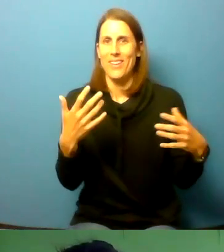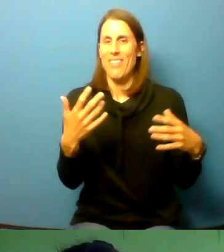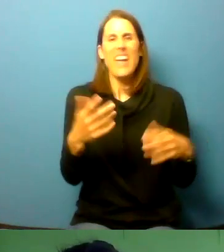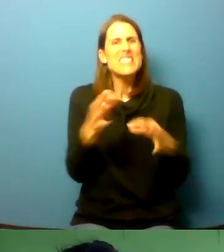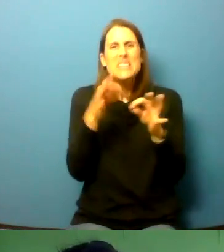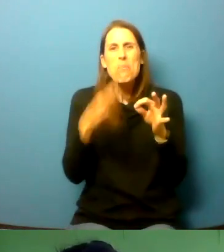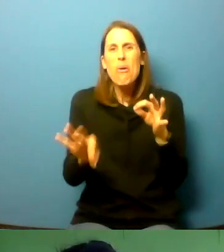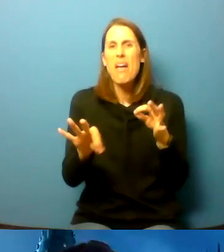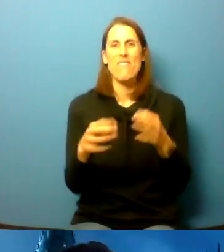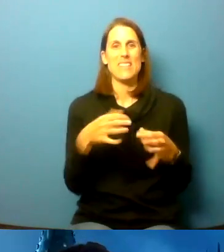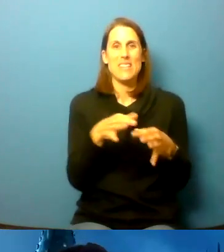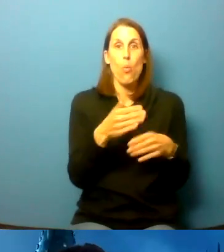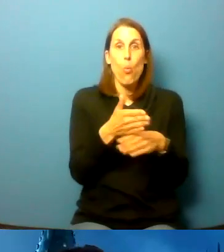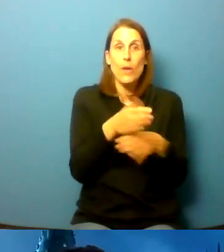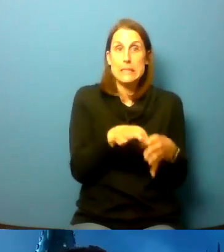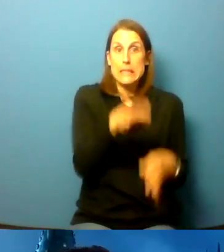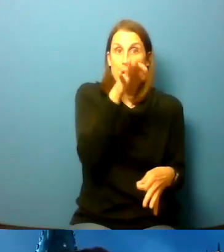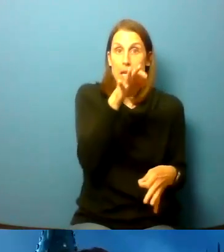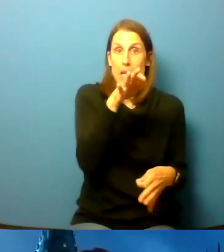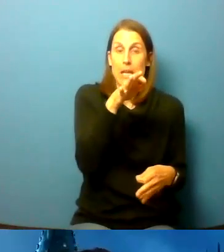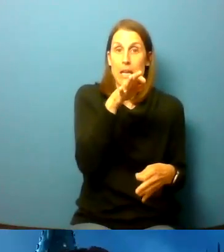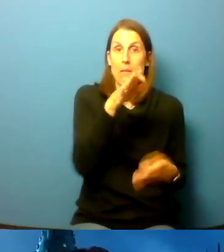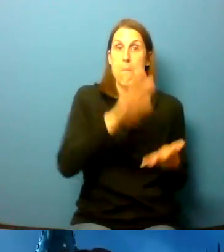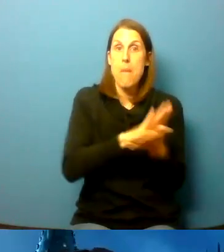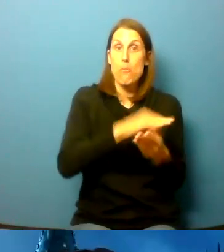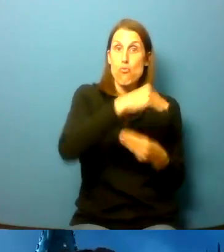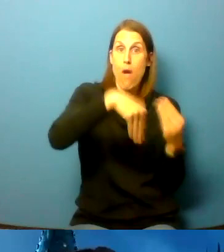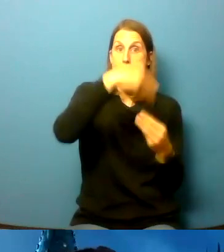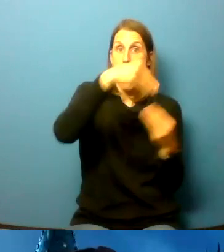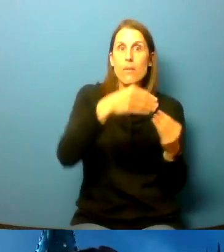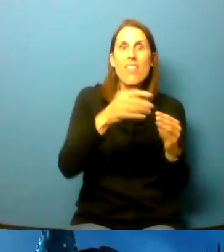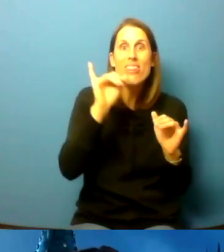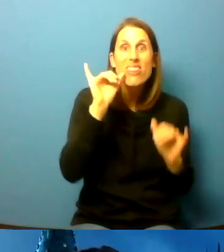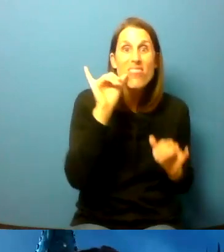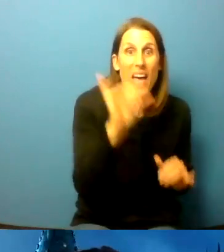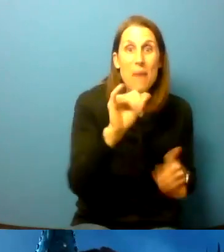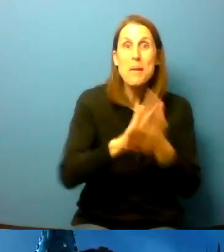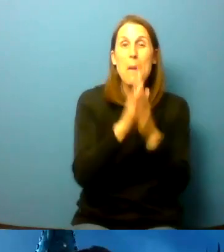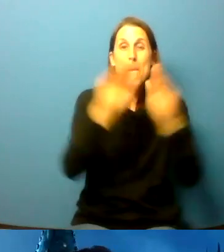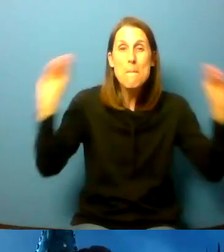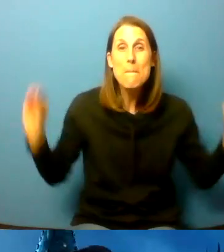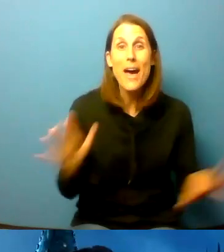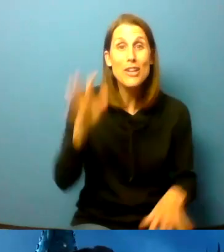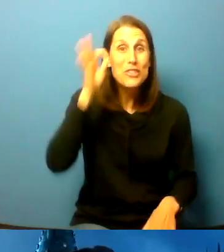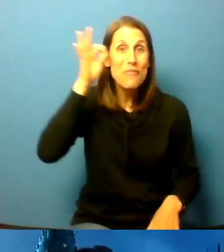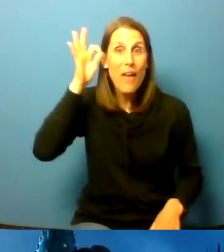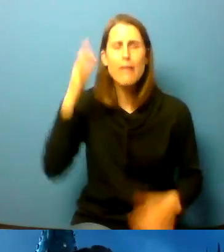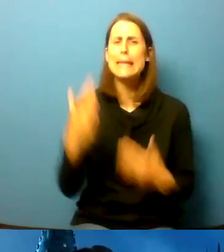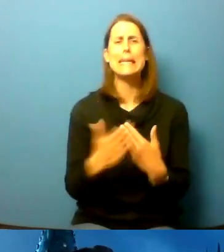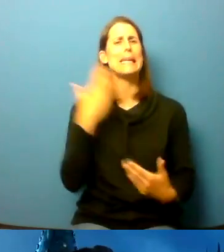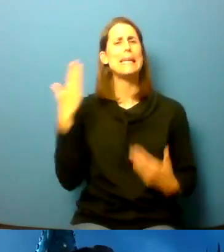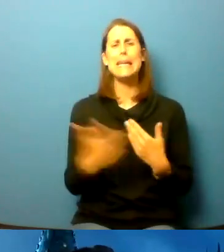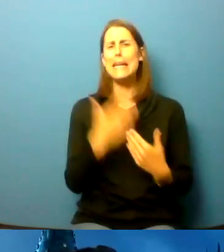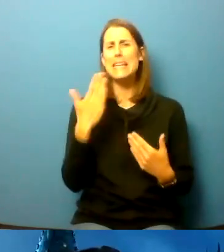you have a magic floating feather, something really, really easy that takes about